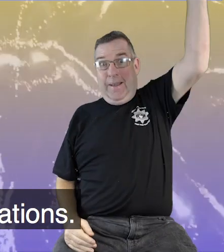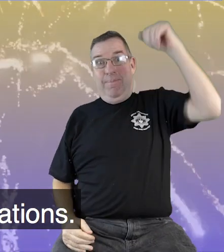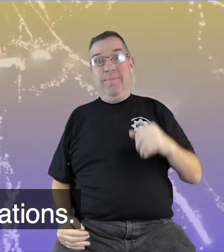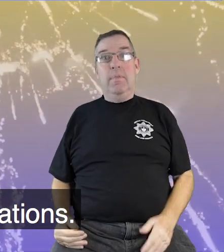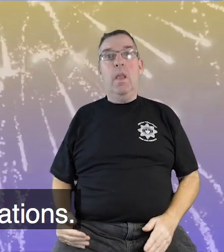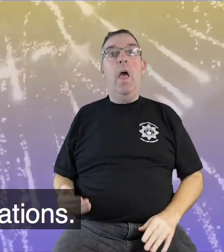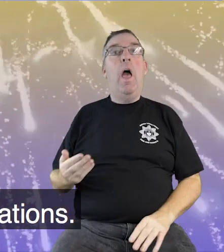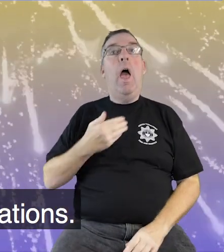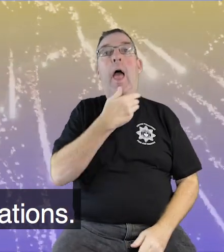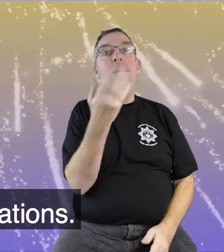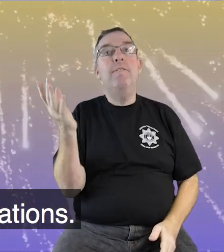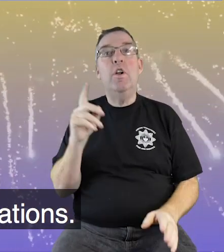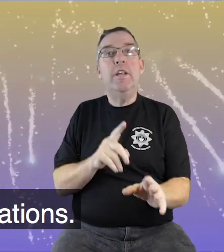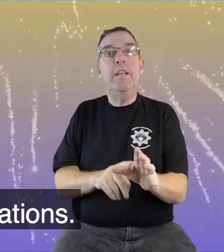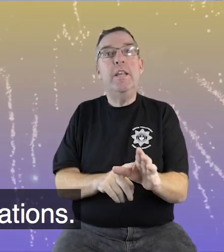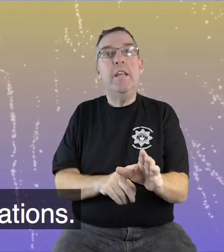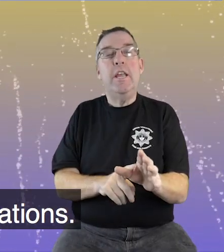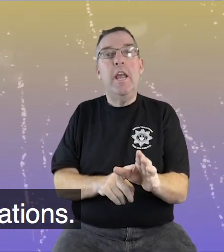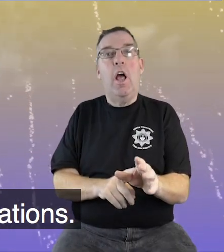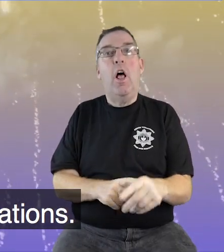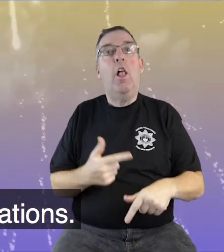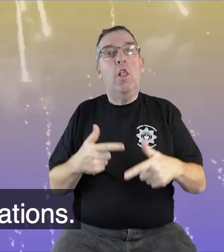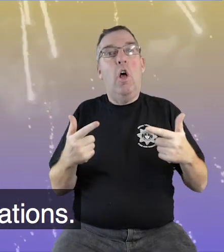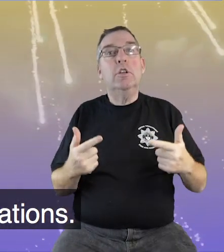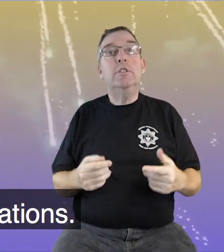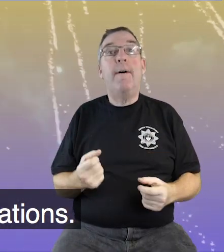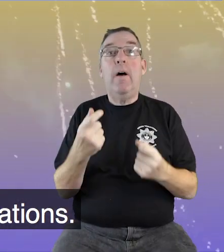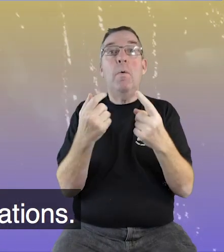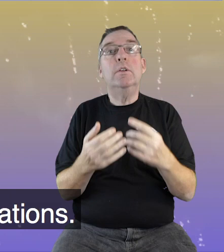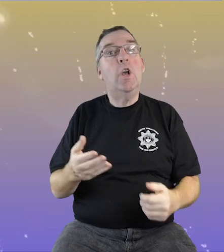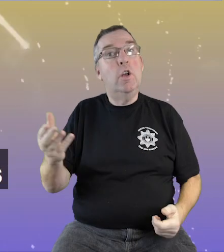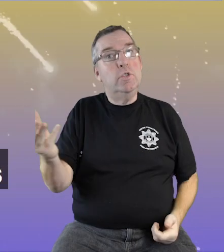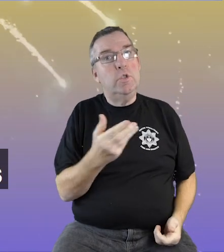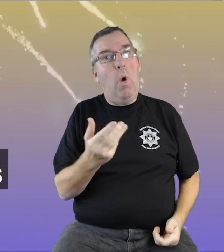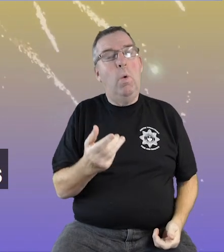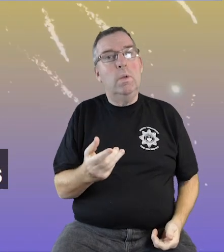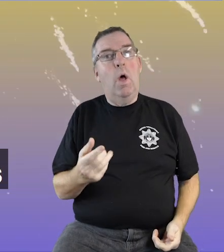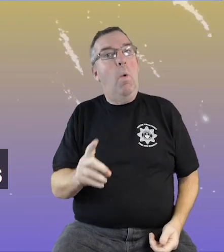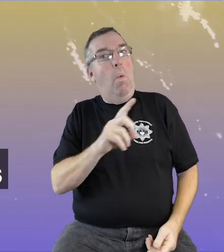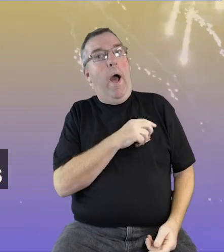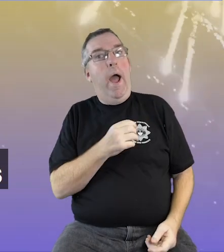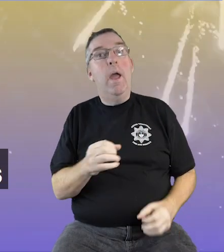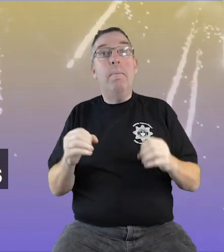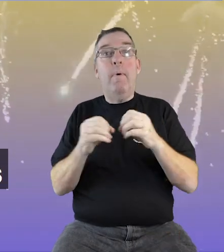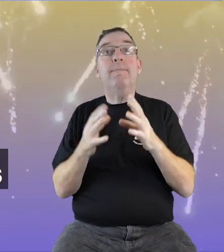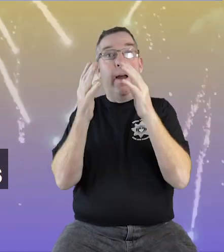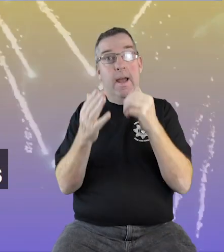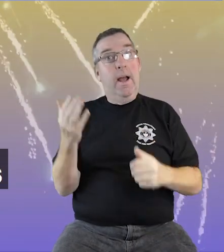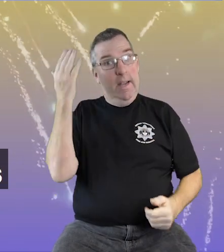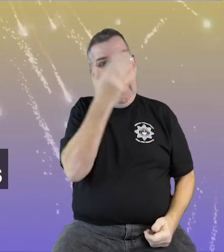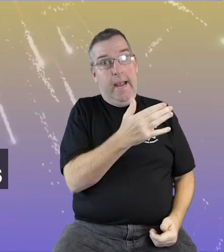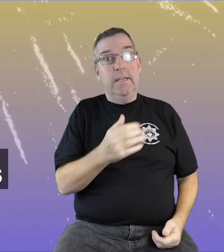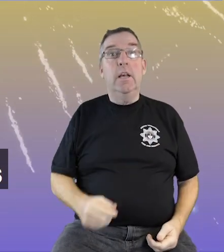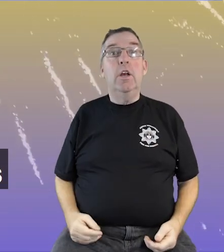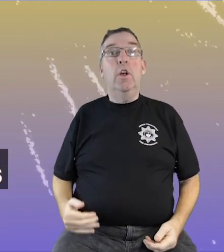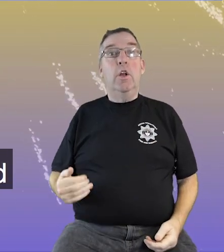Every year, lots of fireworks are sold everywhere for Bonfire Night and other celebrations. Can you think of any other celebrations where we might